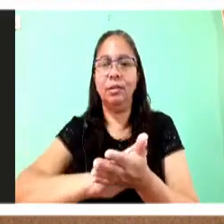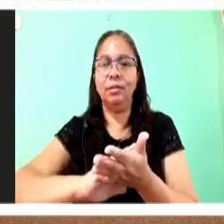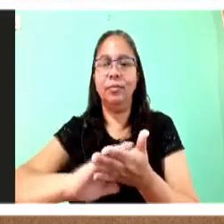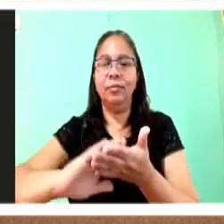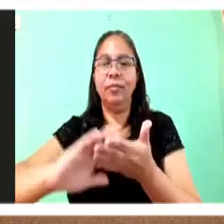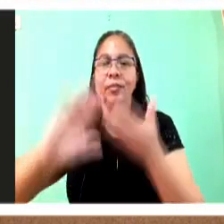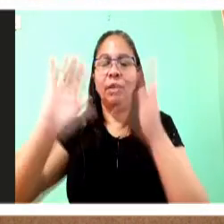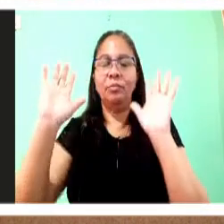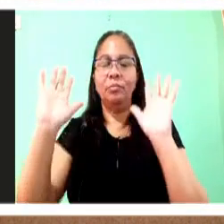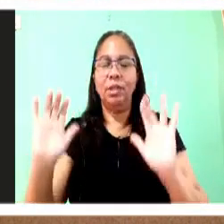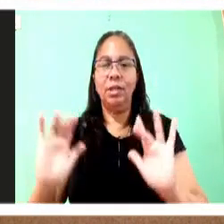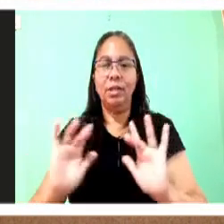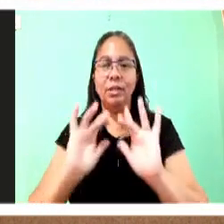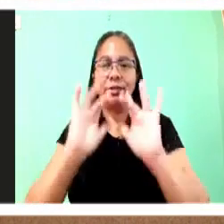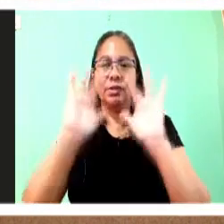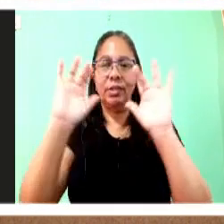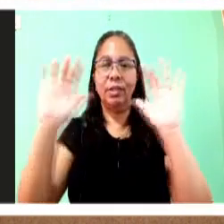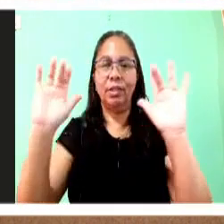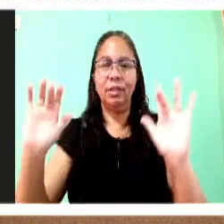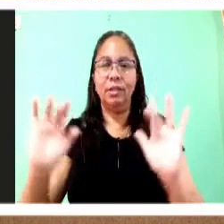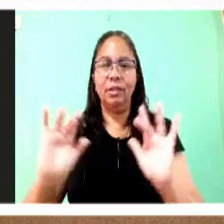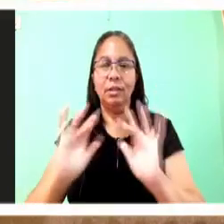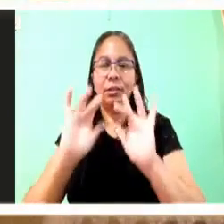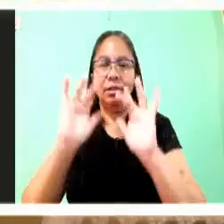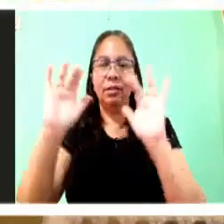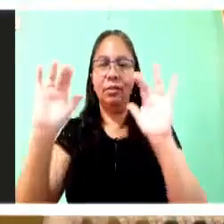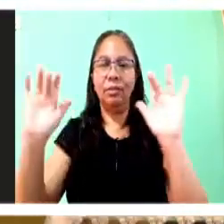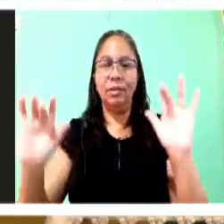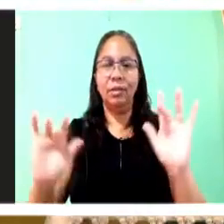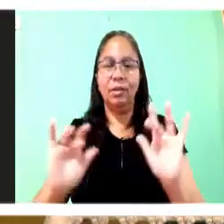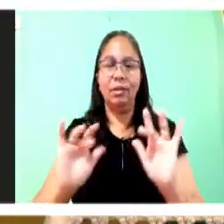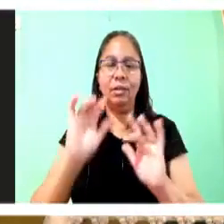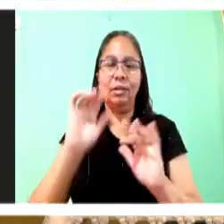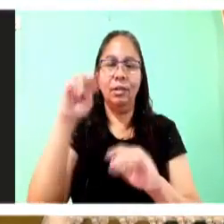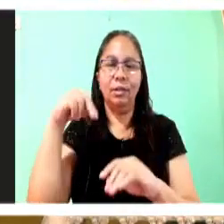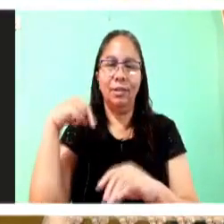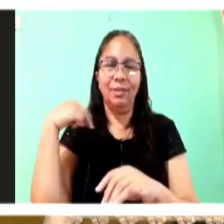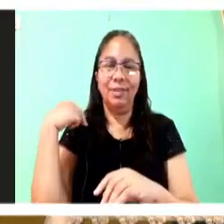world, have mercy on